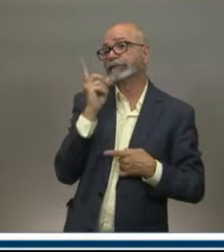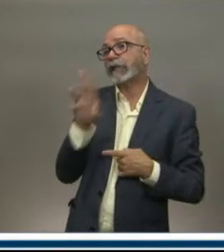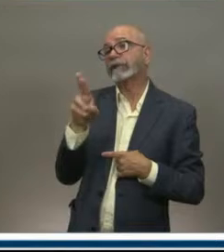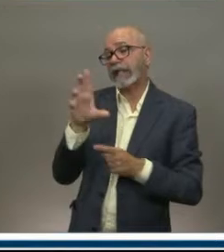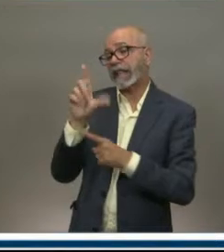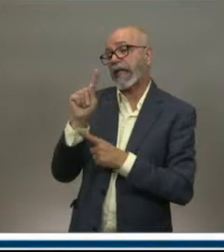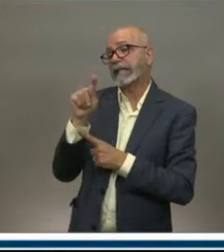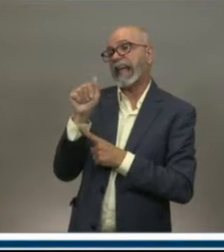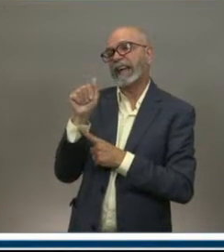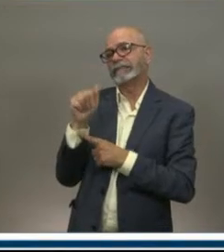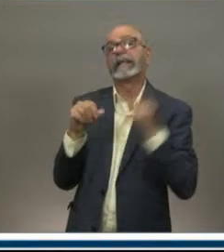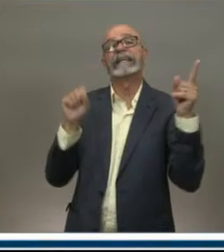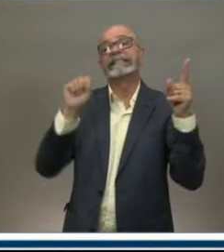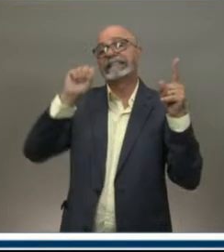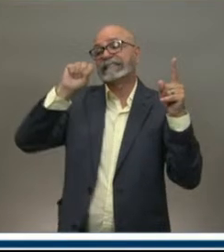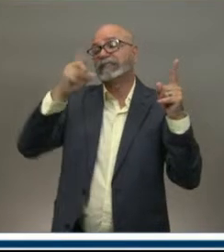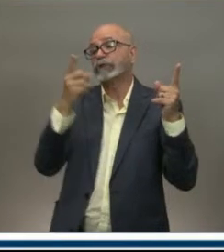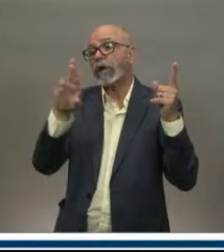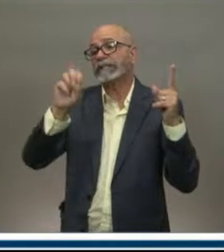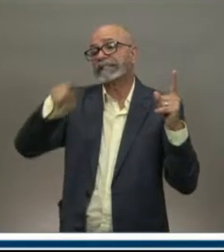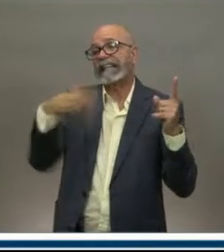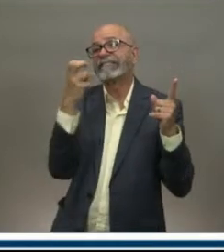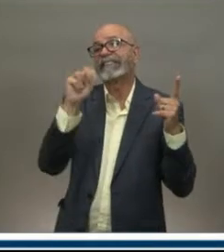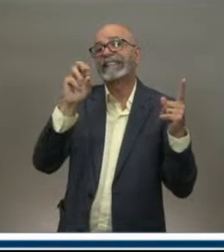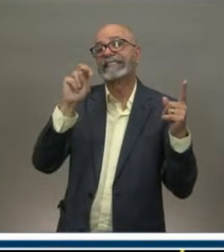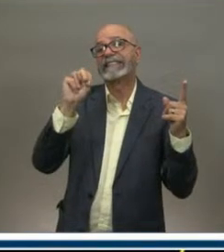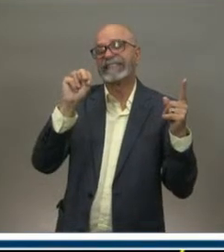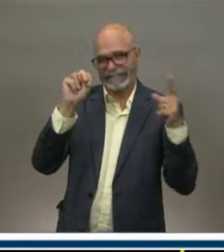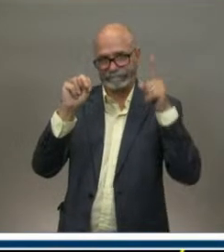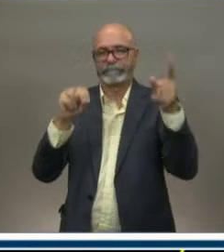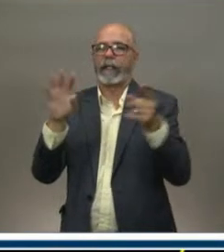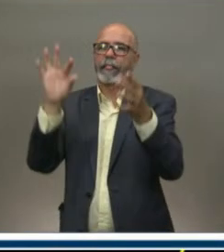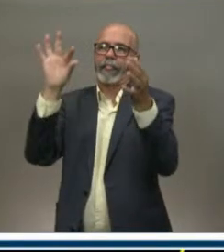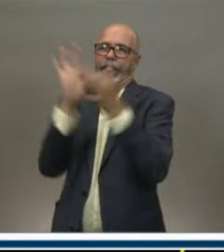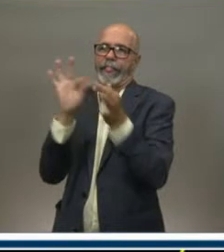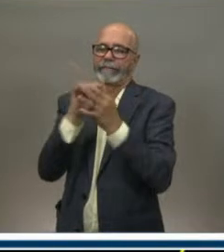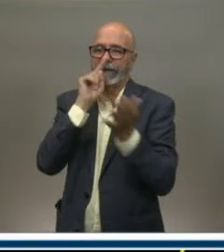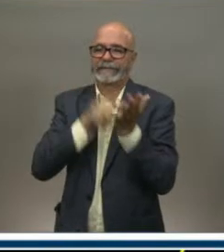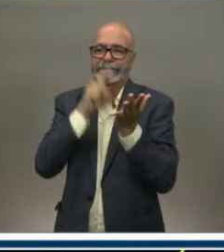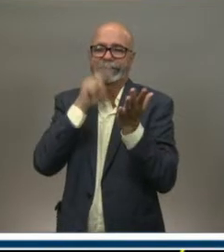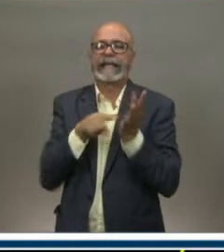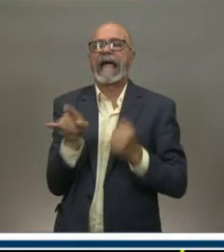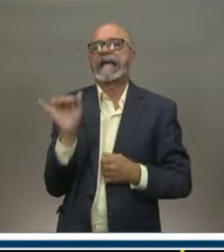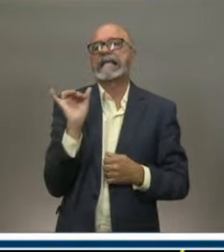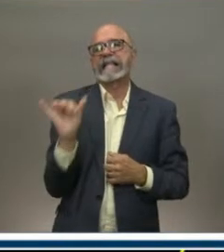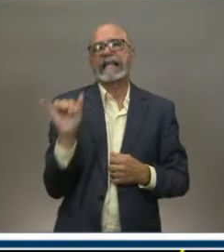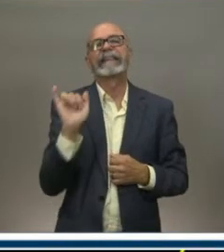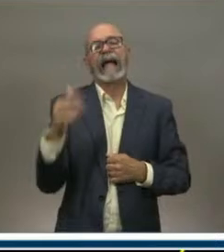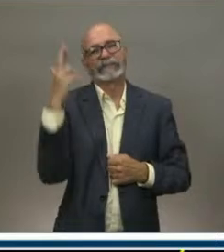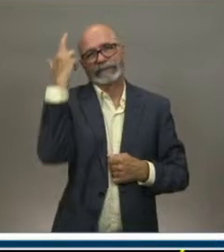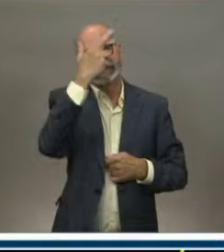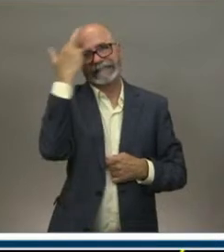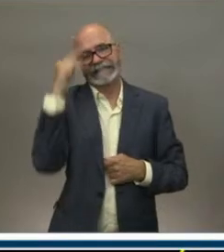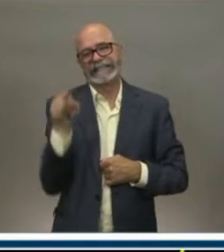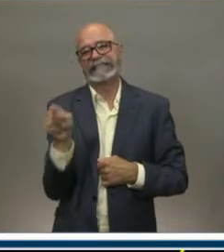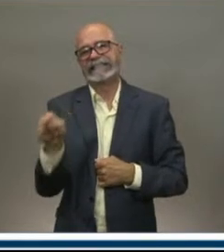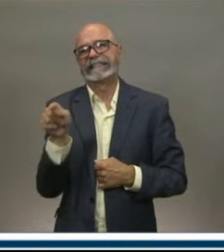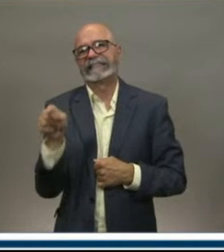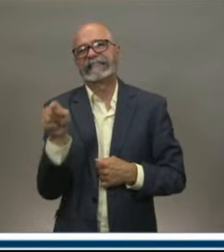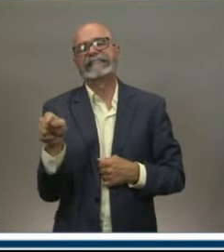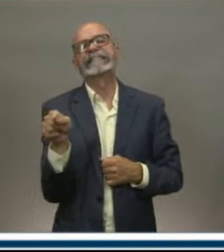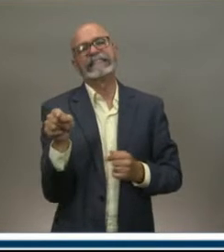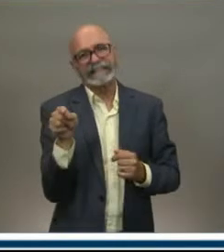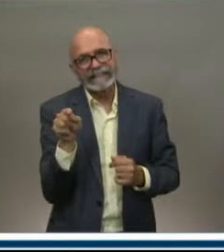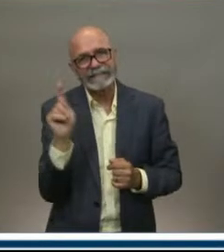Stevenson noted through their work in the Northwood Review, the recognition that within